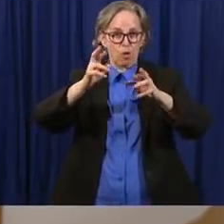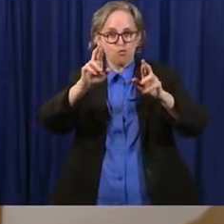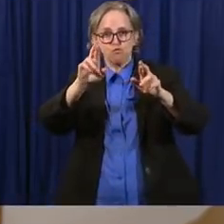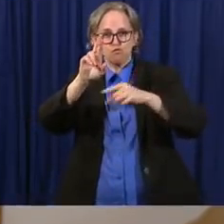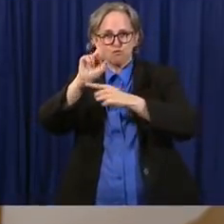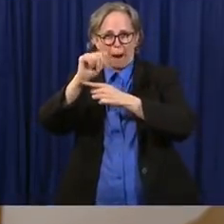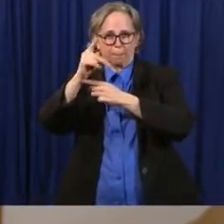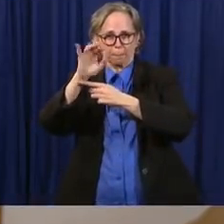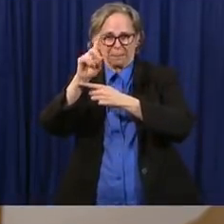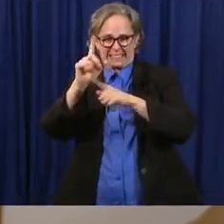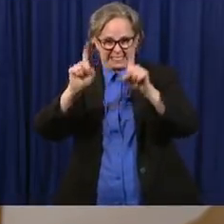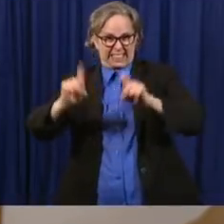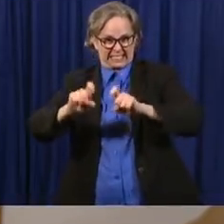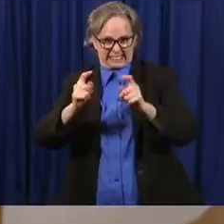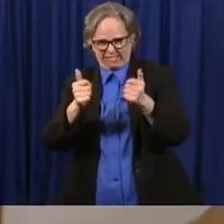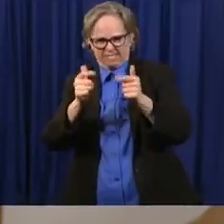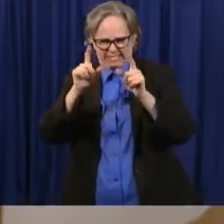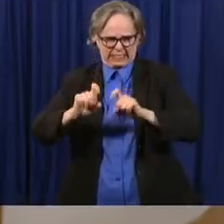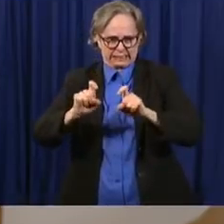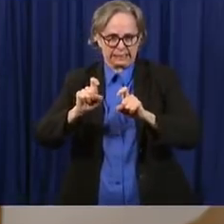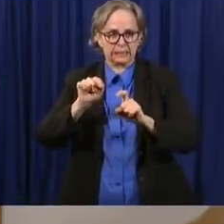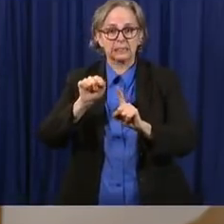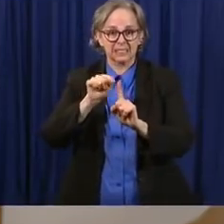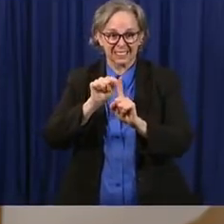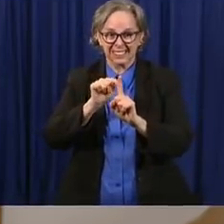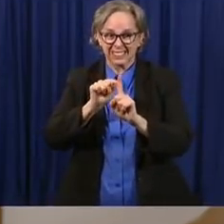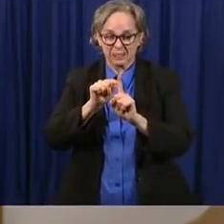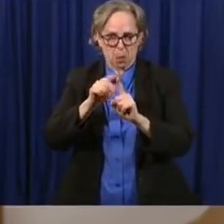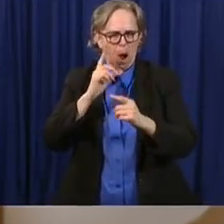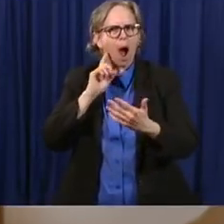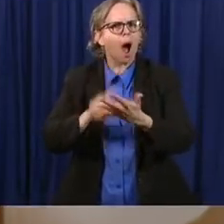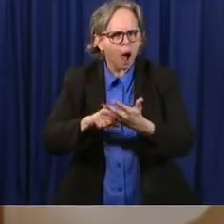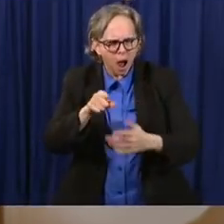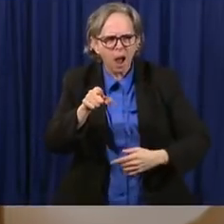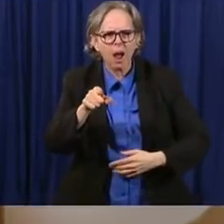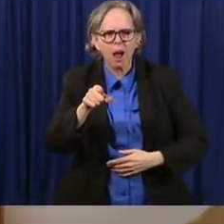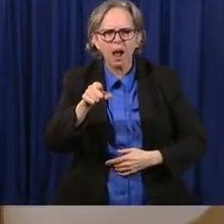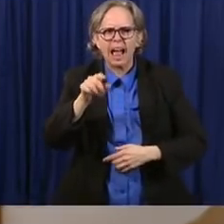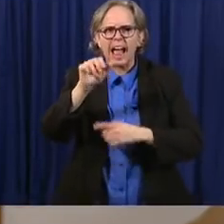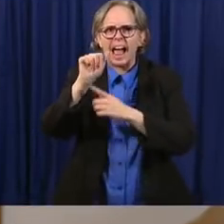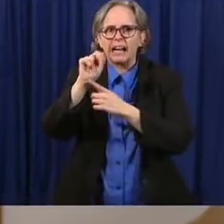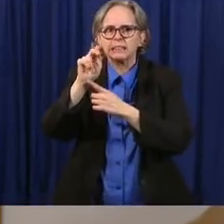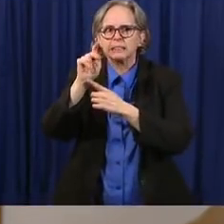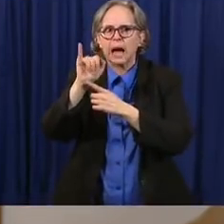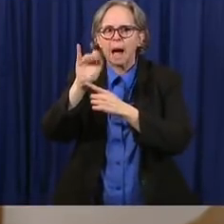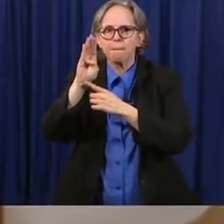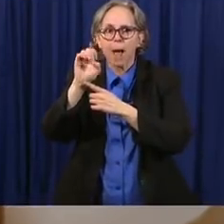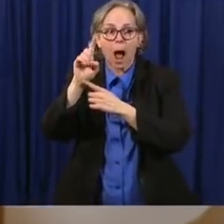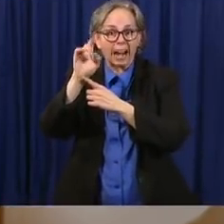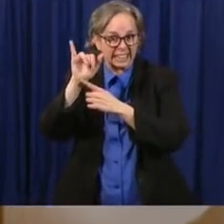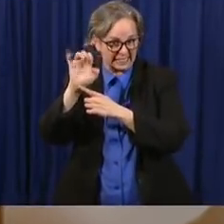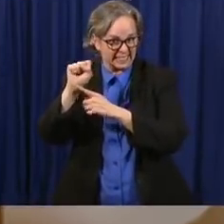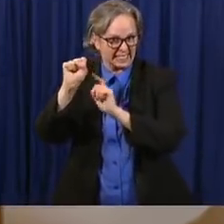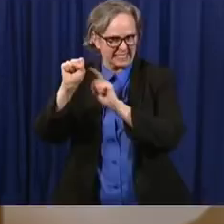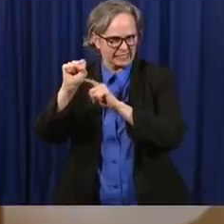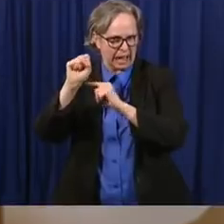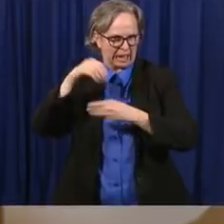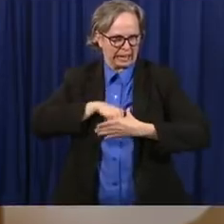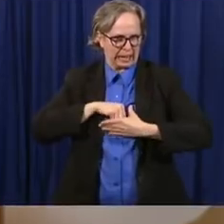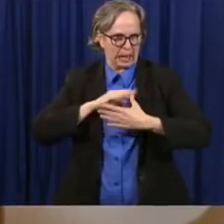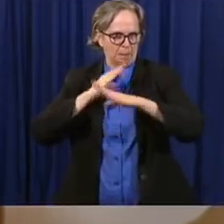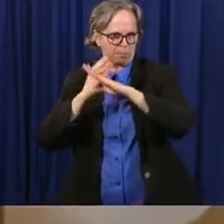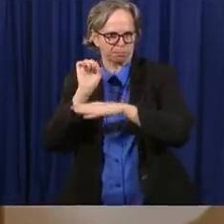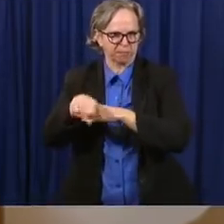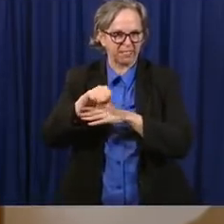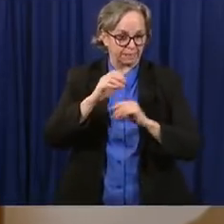that have determined the presence of COVID-19 antibodies in the blood. These are the rapid tests that will soon be